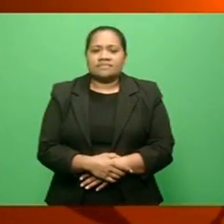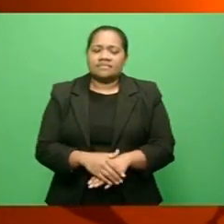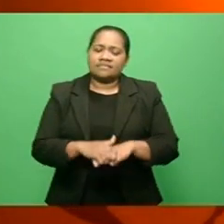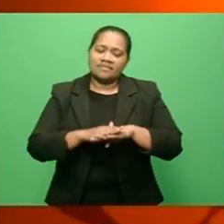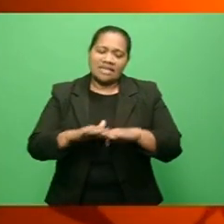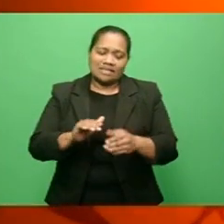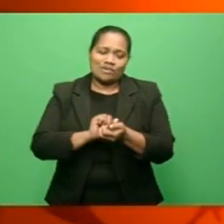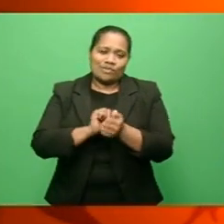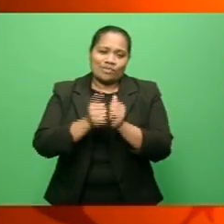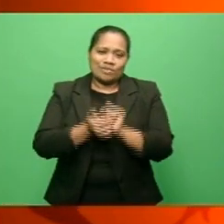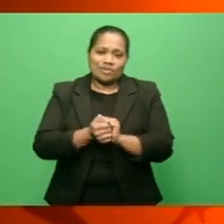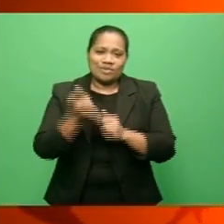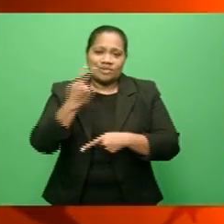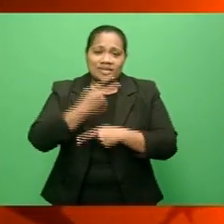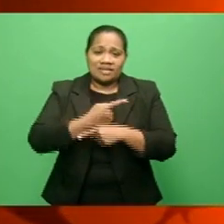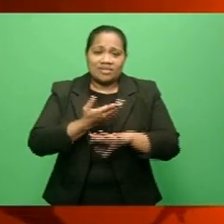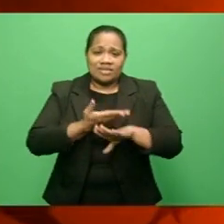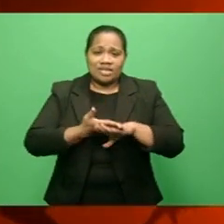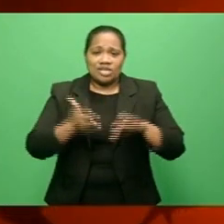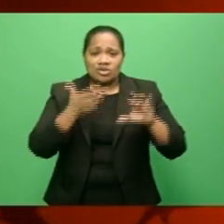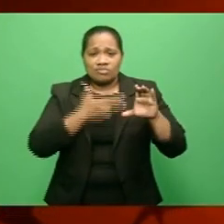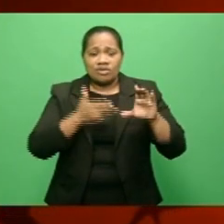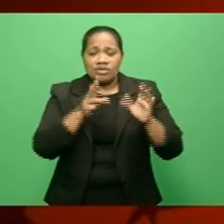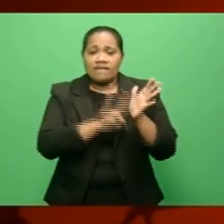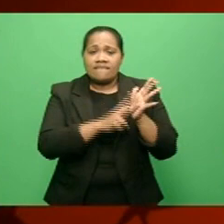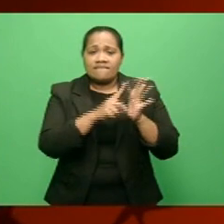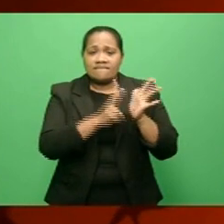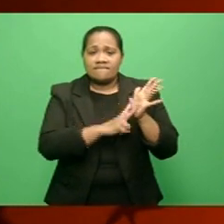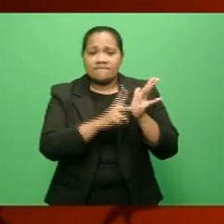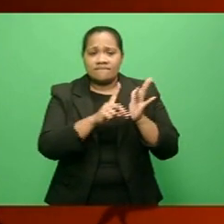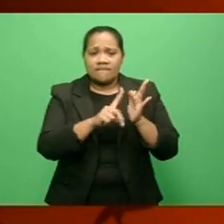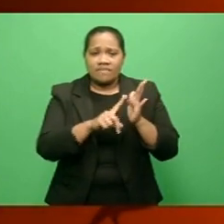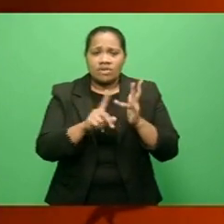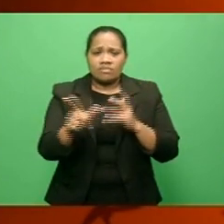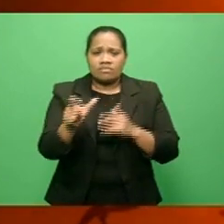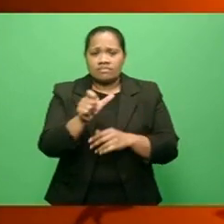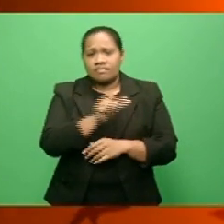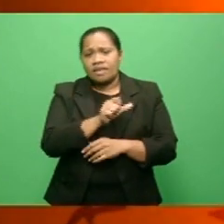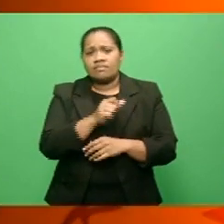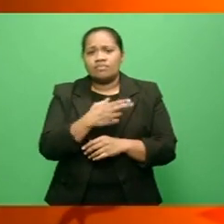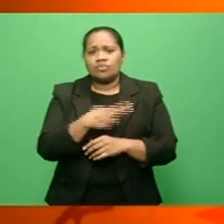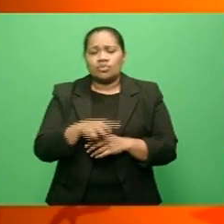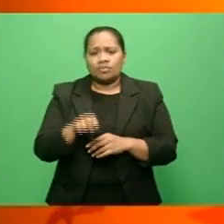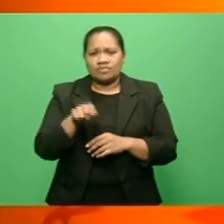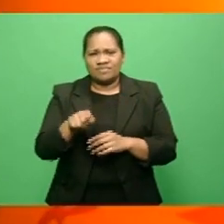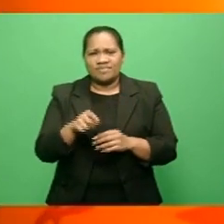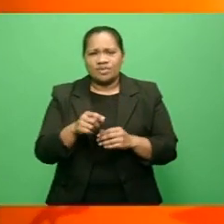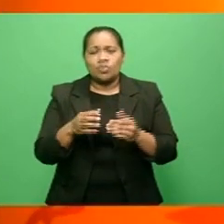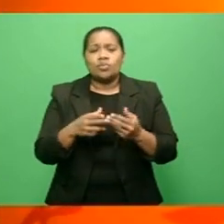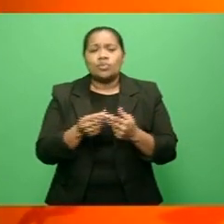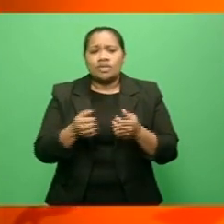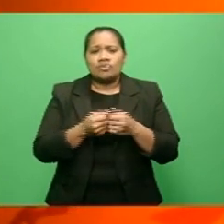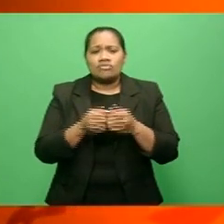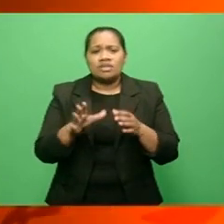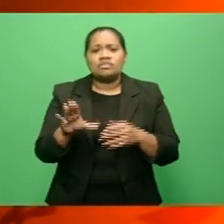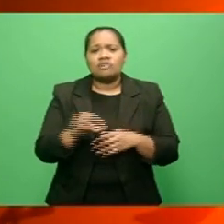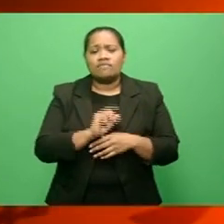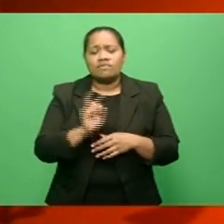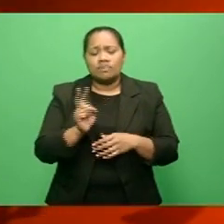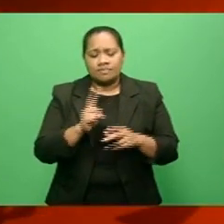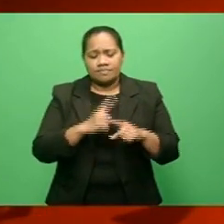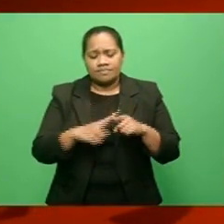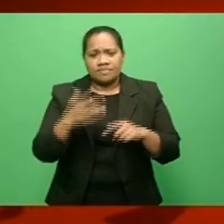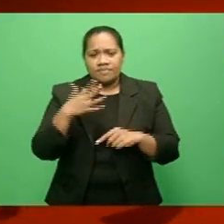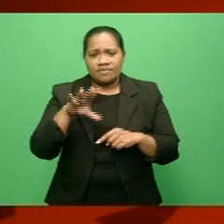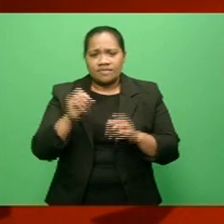That's it from Sports Tonight. In new media, Vivo has returned to the premium segment with the release of its X50 Pro. Take